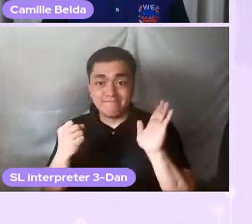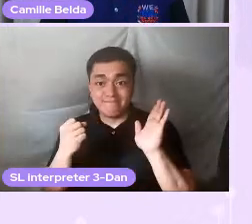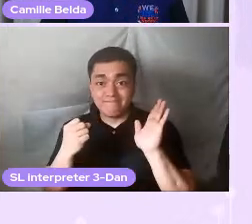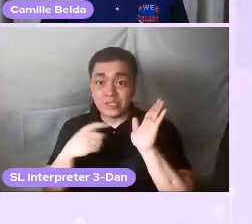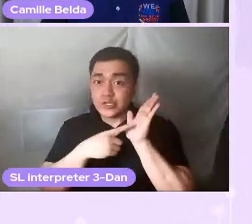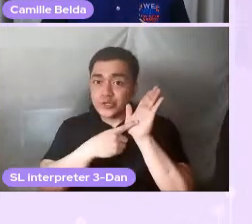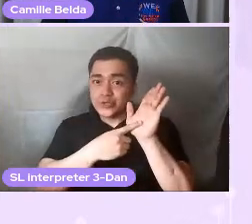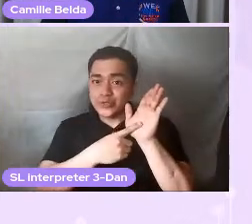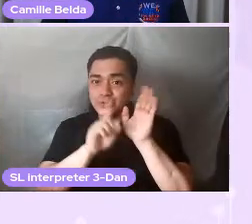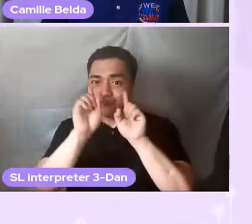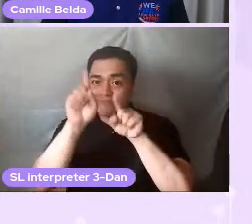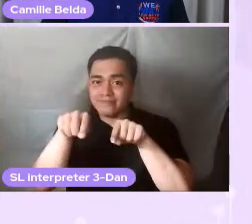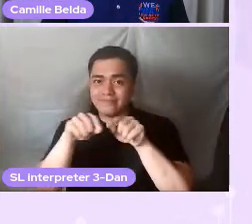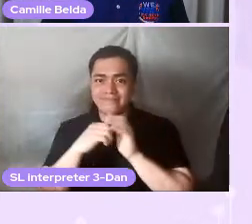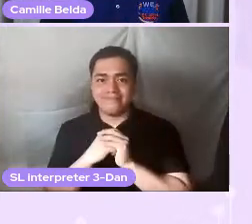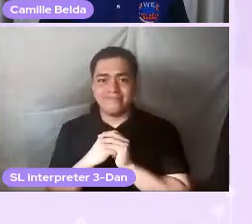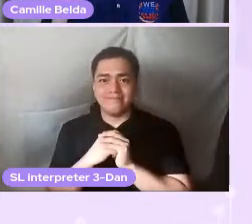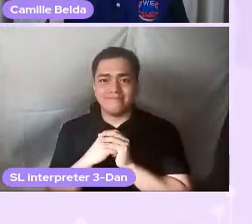sagot.